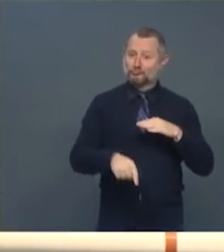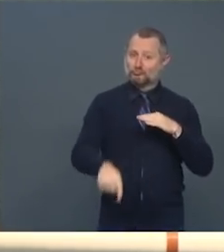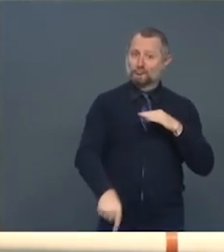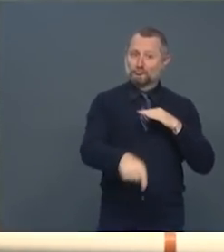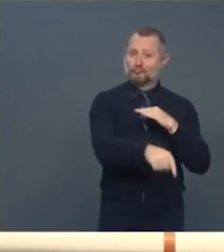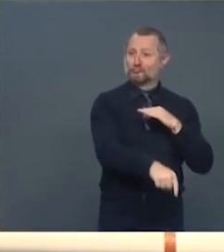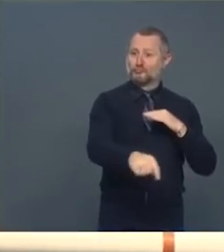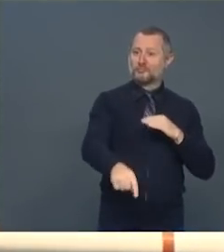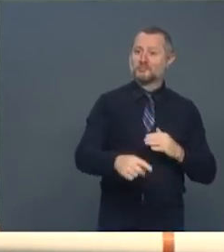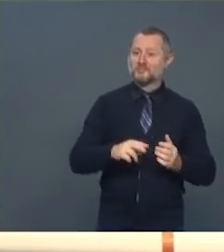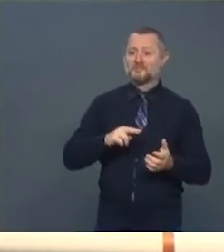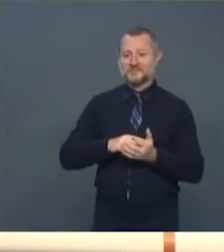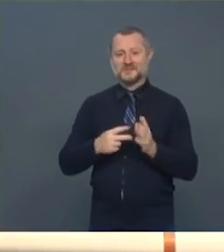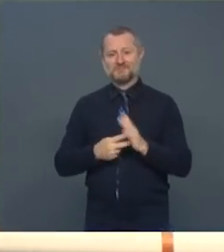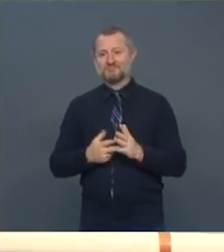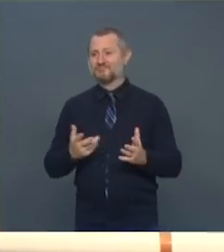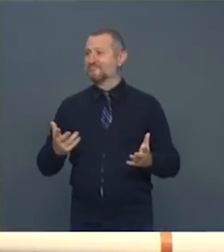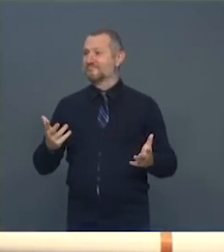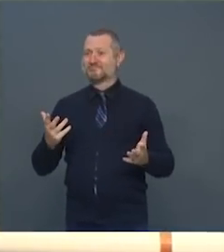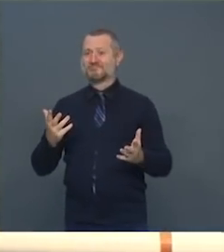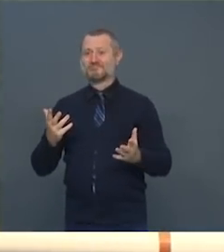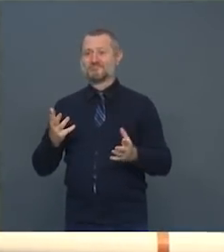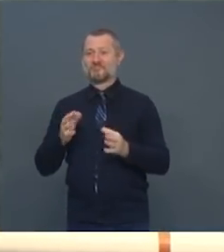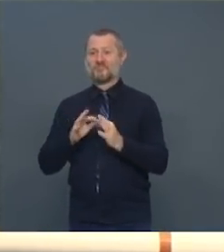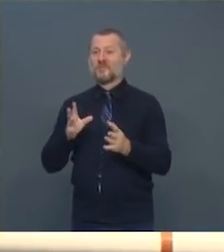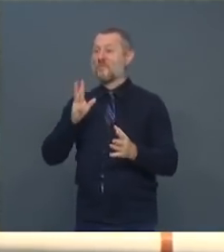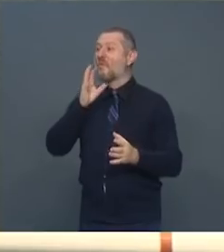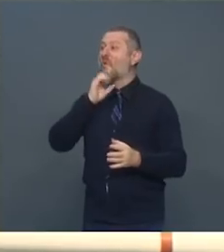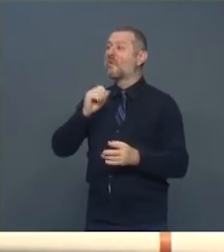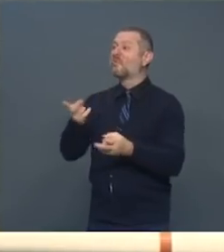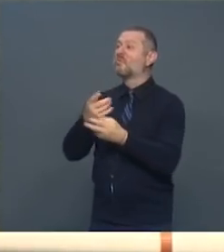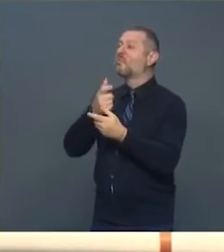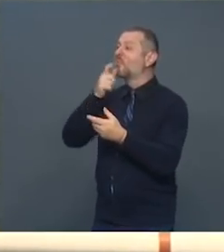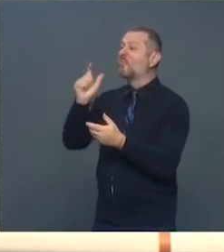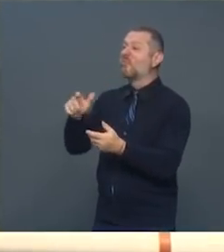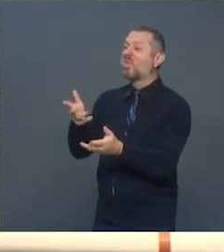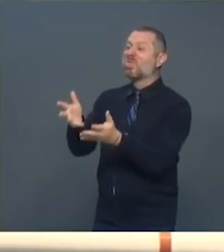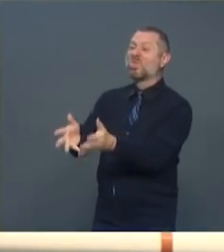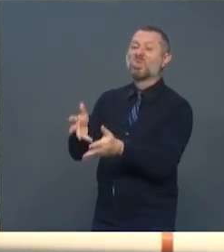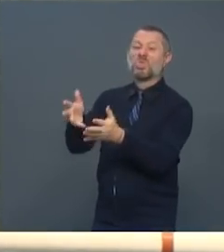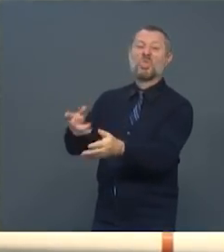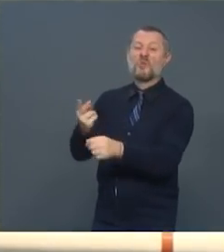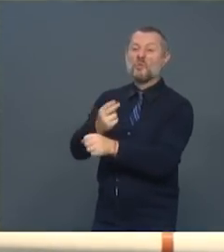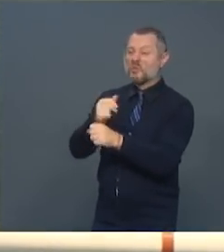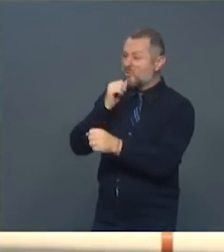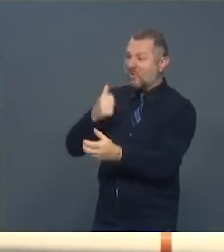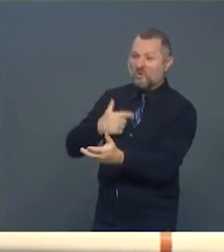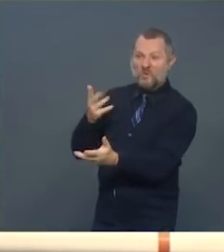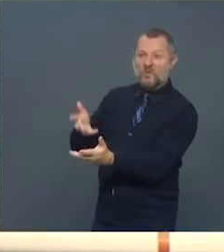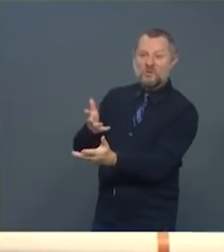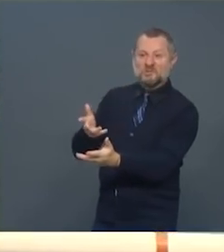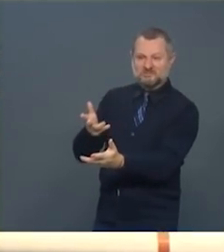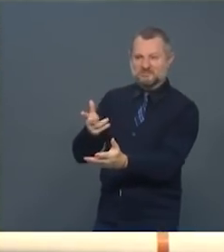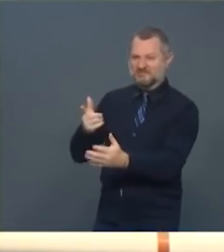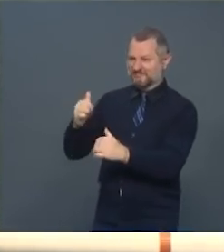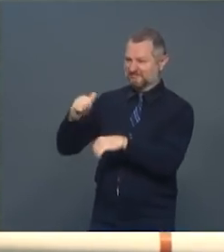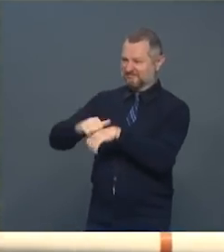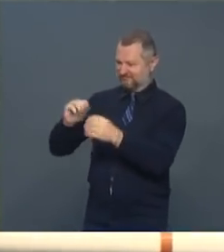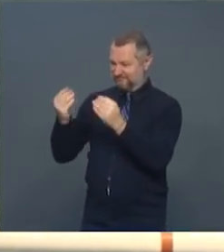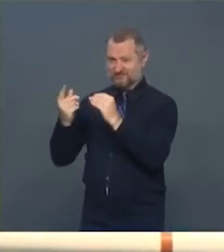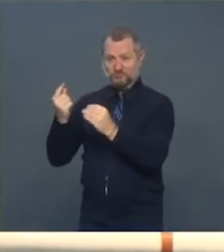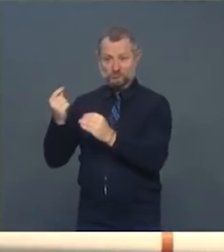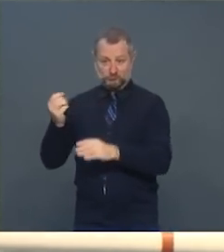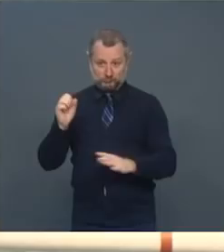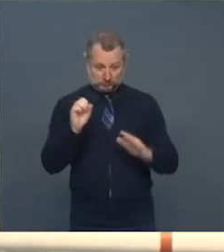effectively inanimate material that does not exist in a living form, dropping it into the water, and then it